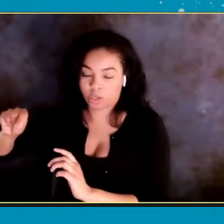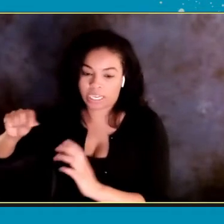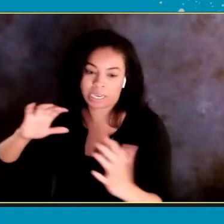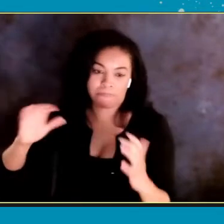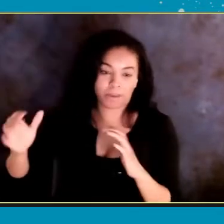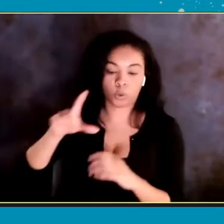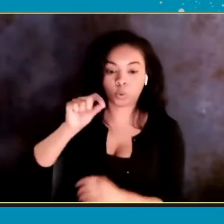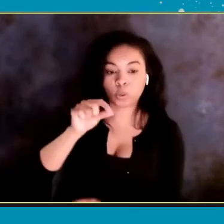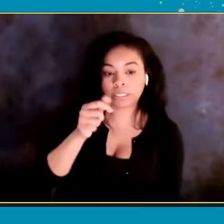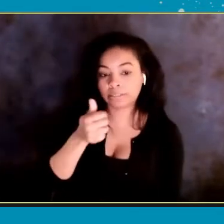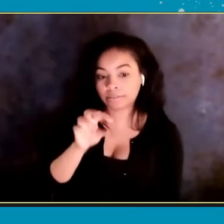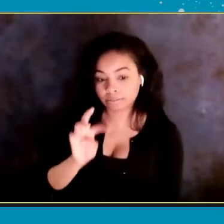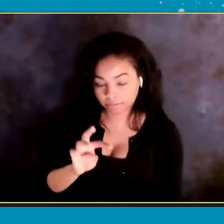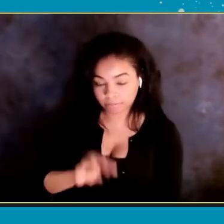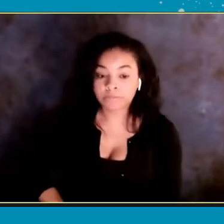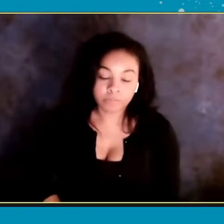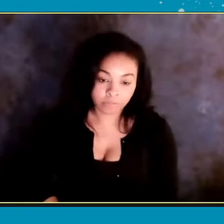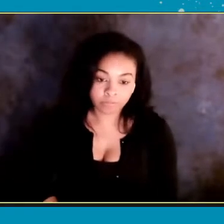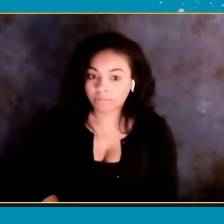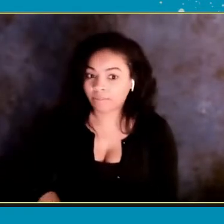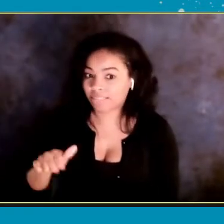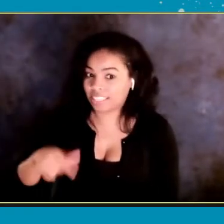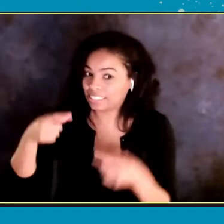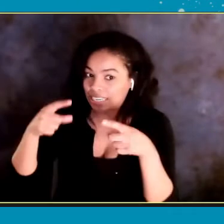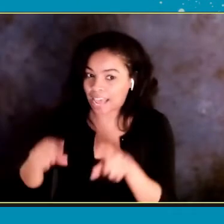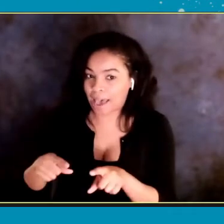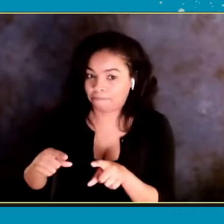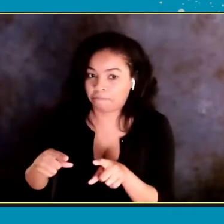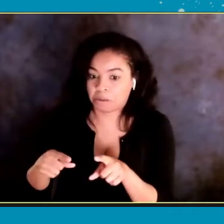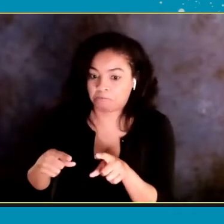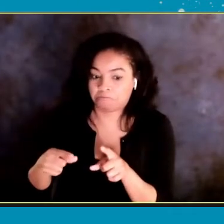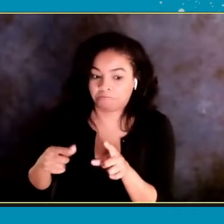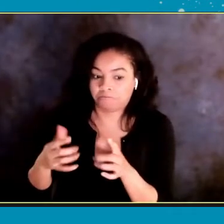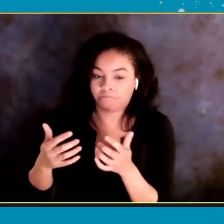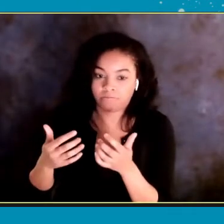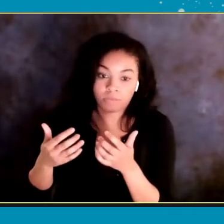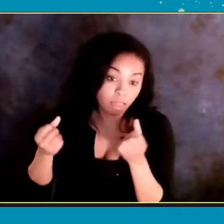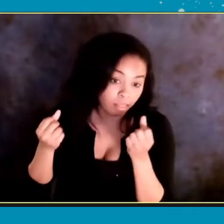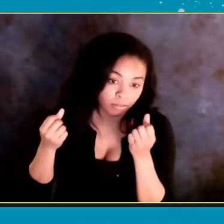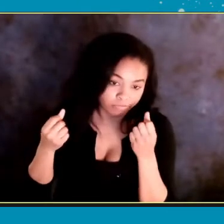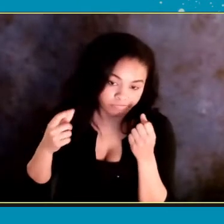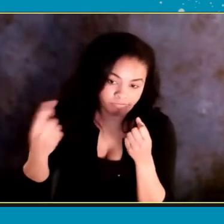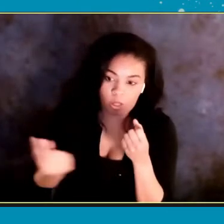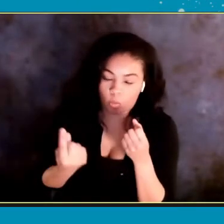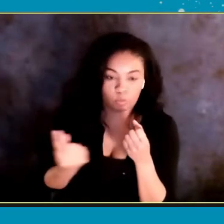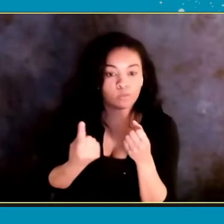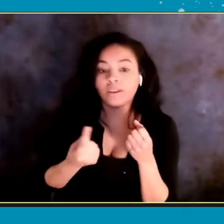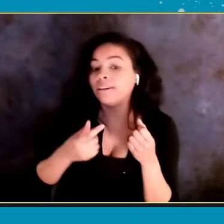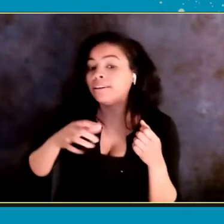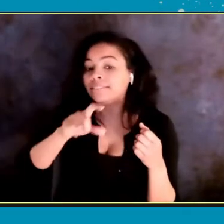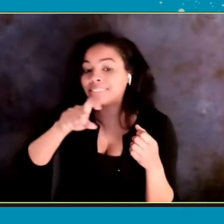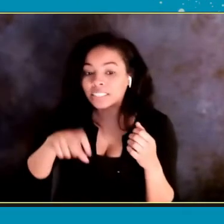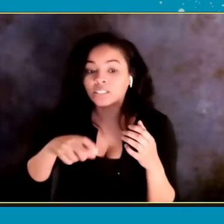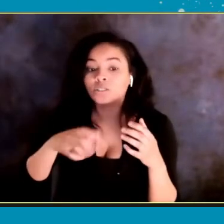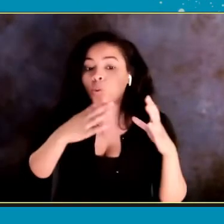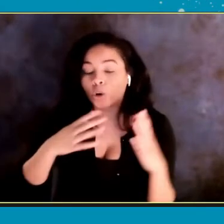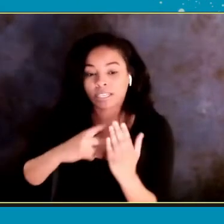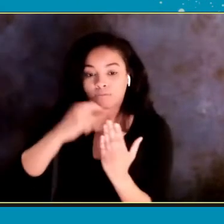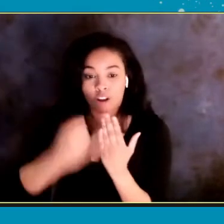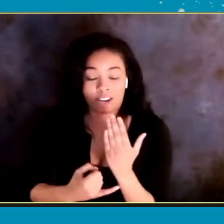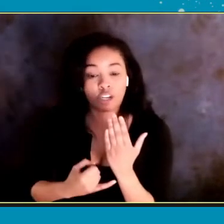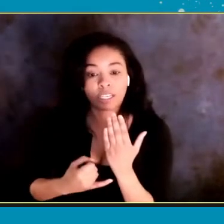2016. And these things didn't happen by themselves. Organizations like the Texas Organizing Project and our allies